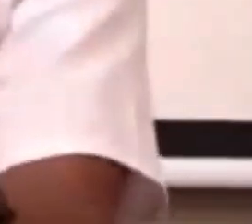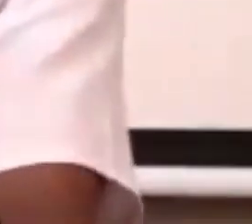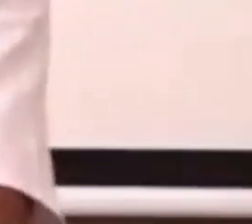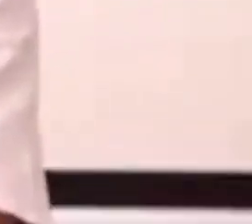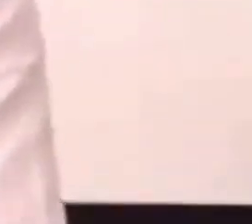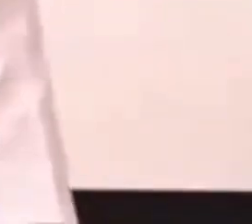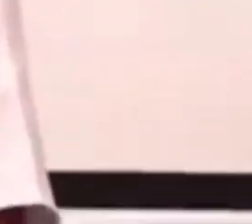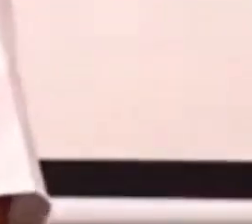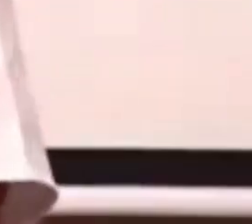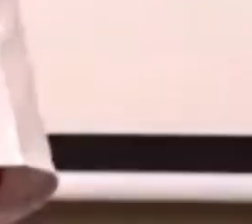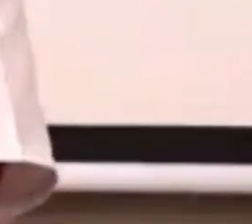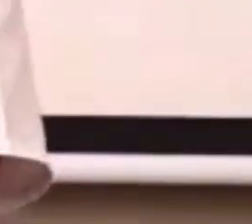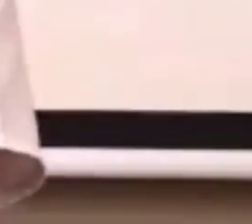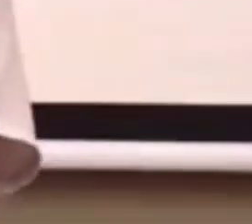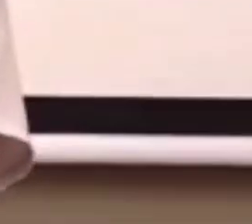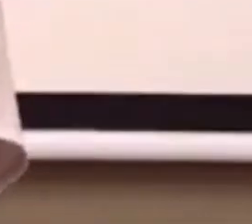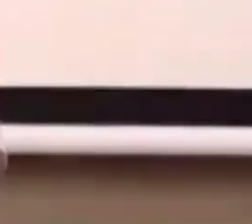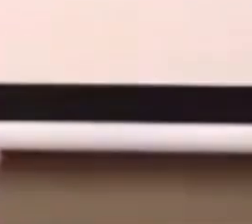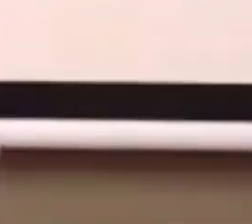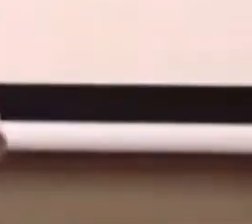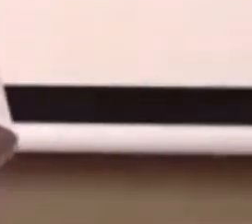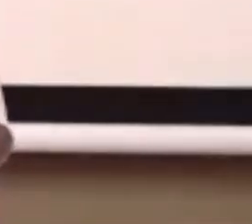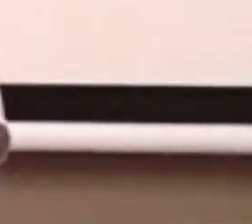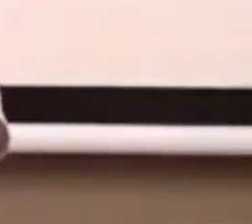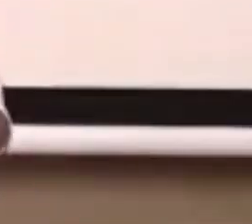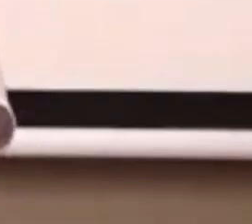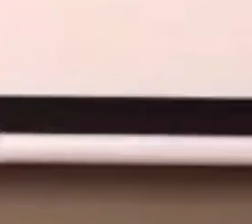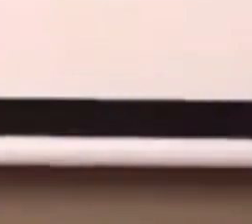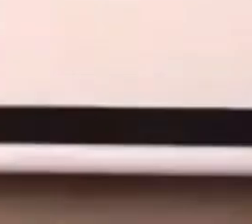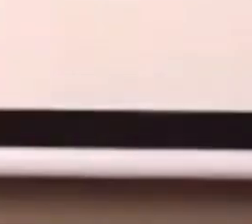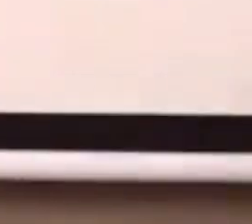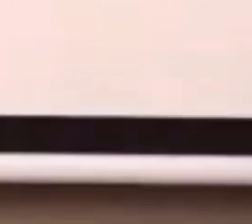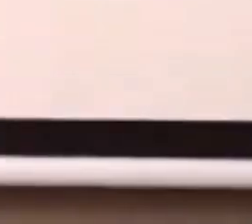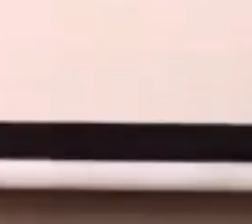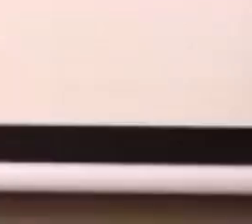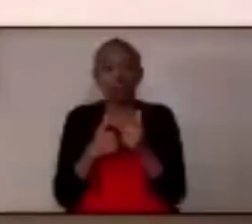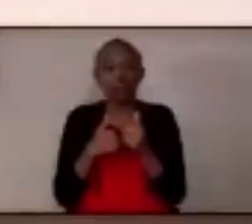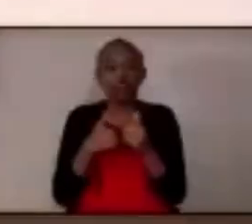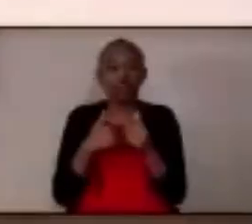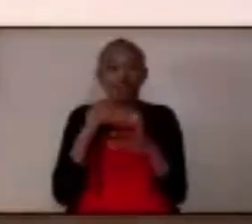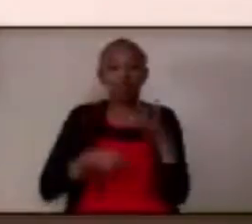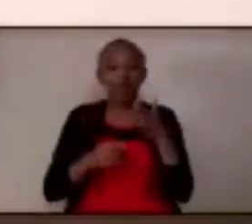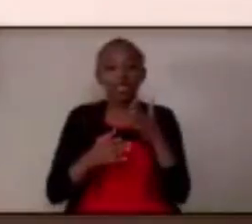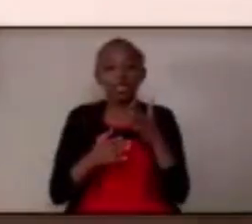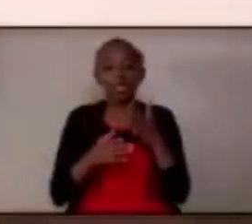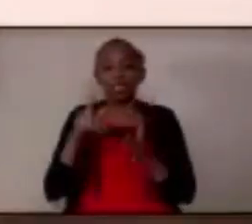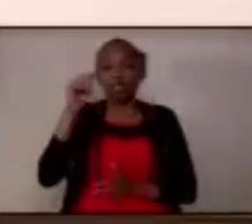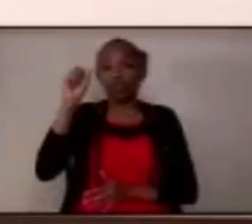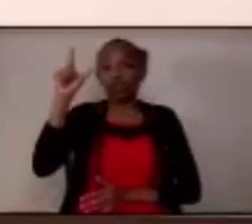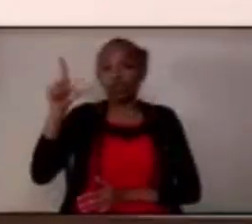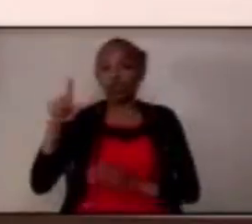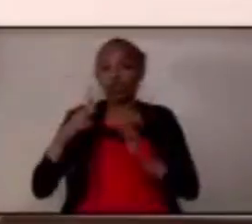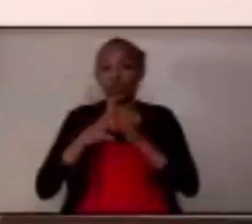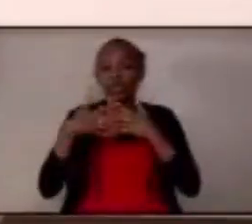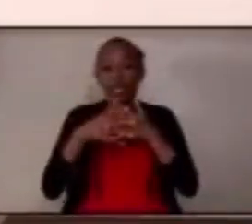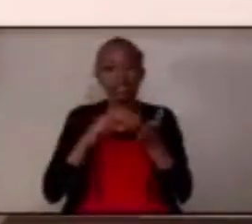road that you saw as you came up from the airport that's being constructed, they are installing what we call toll gates.